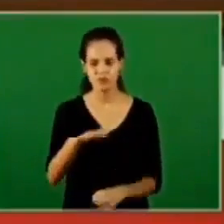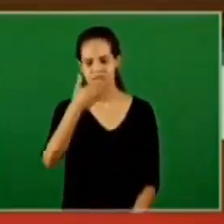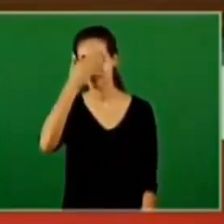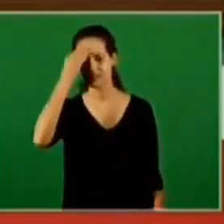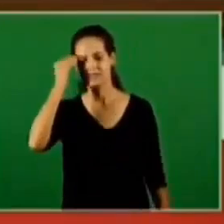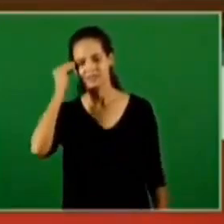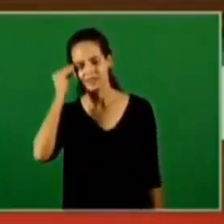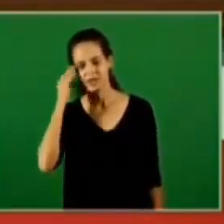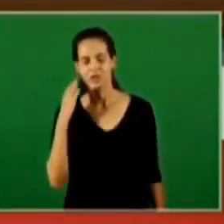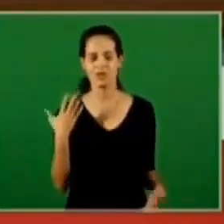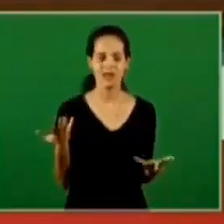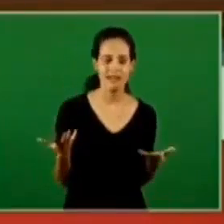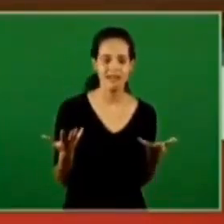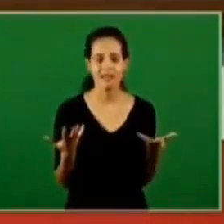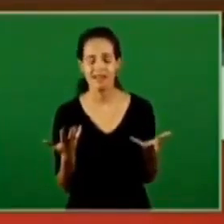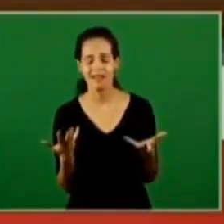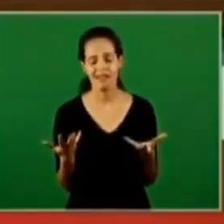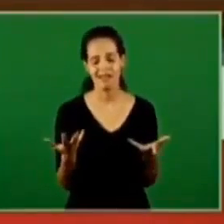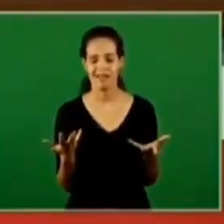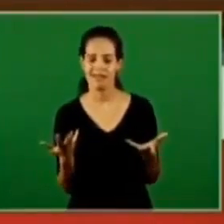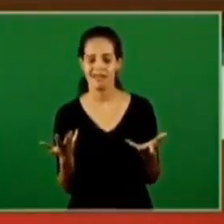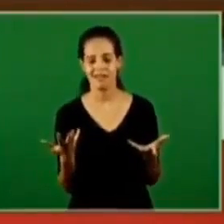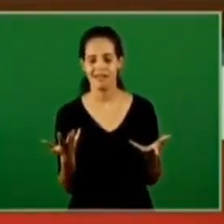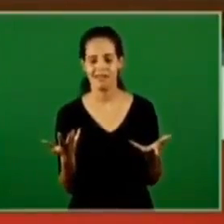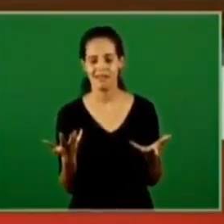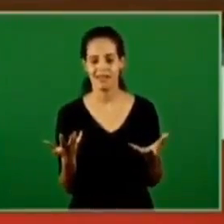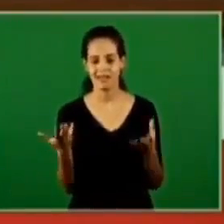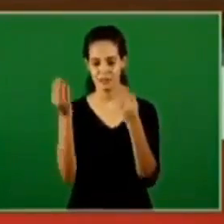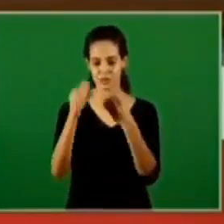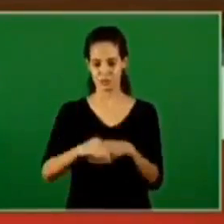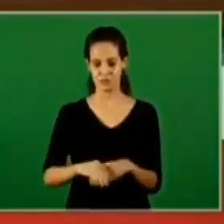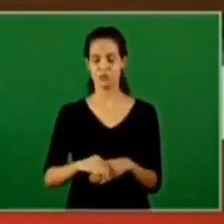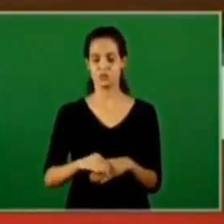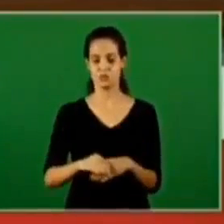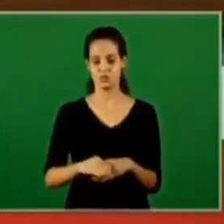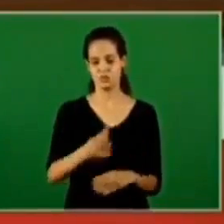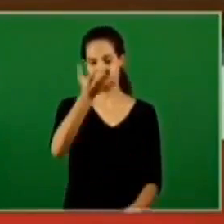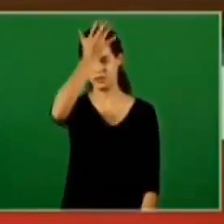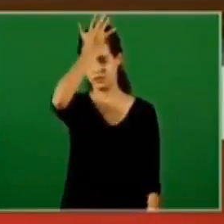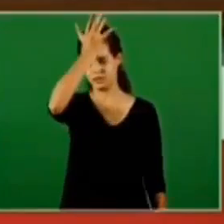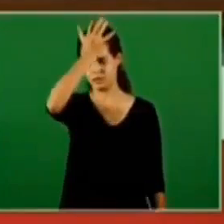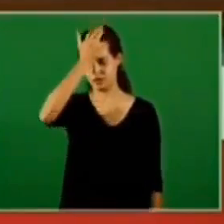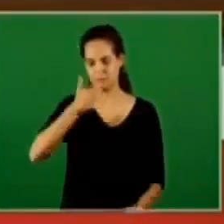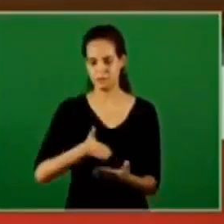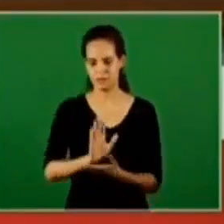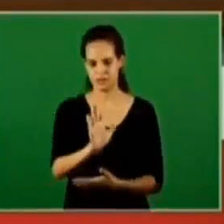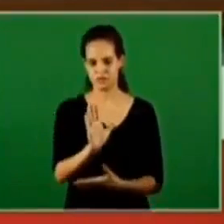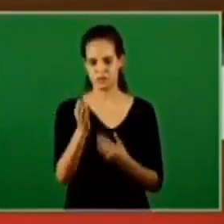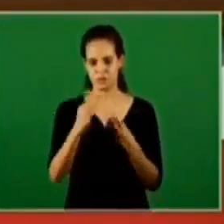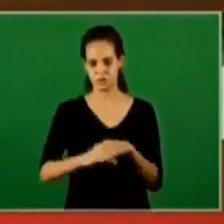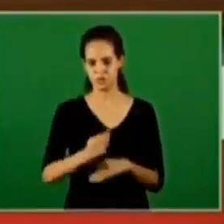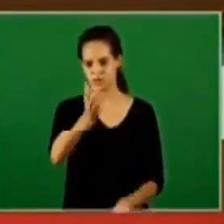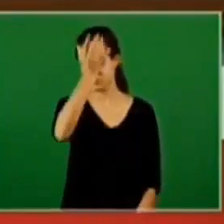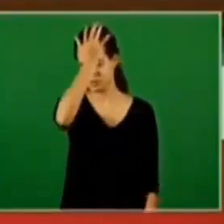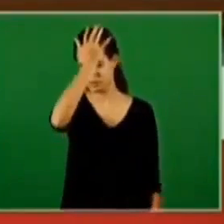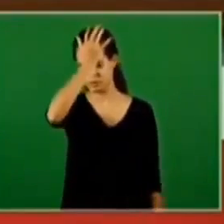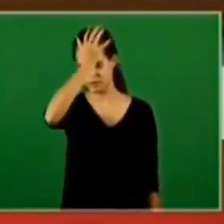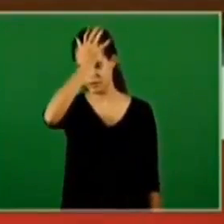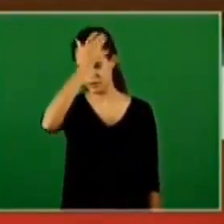forget? And he said, yeah, yeah. So then he became a nurse.